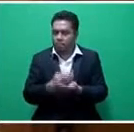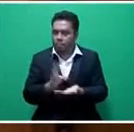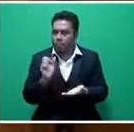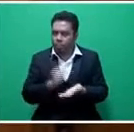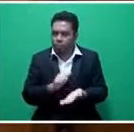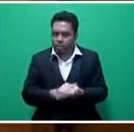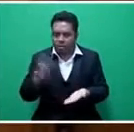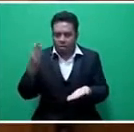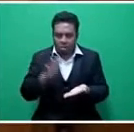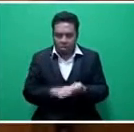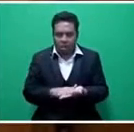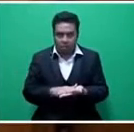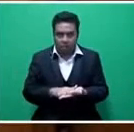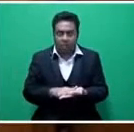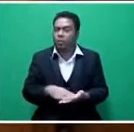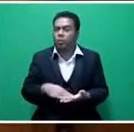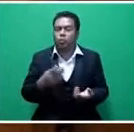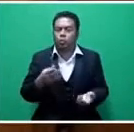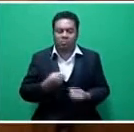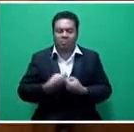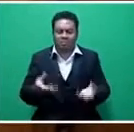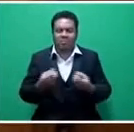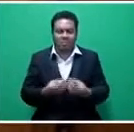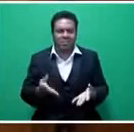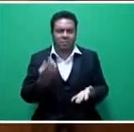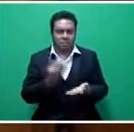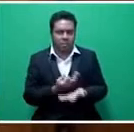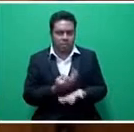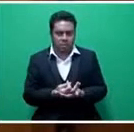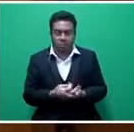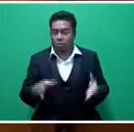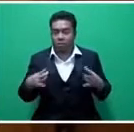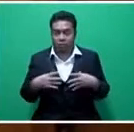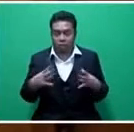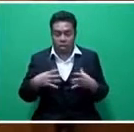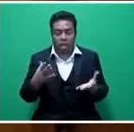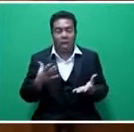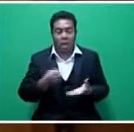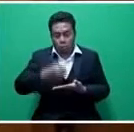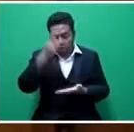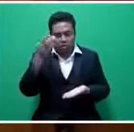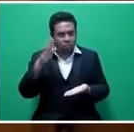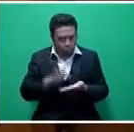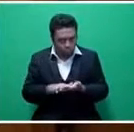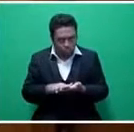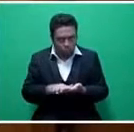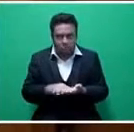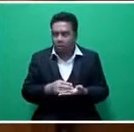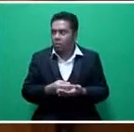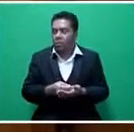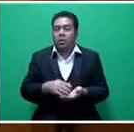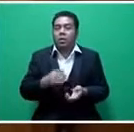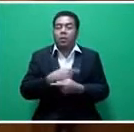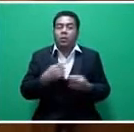expenditure, especially in times where we've had our free education grant reduced. And this is just to ensure